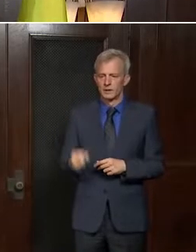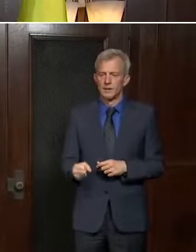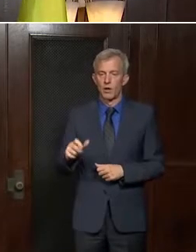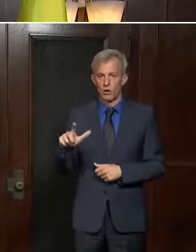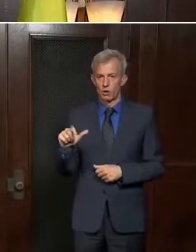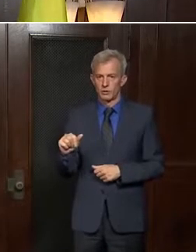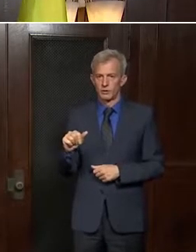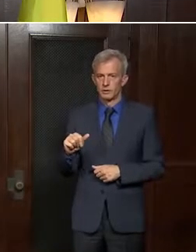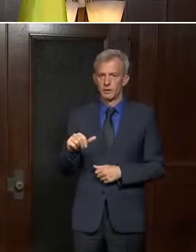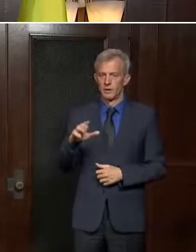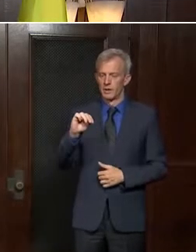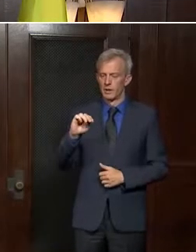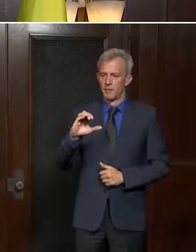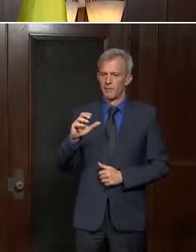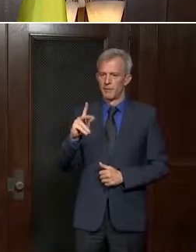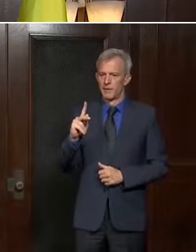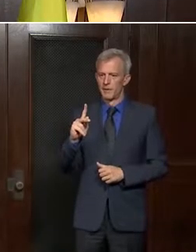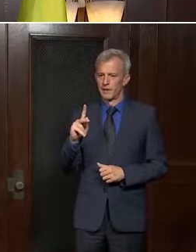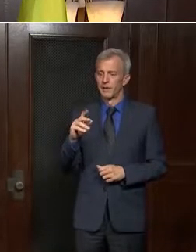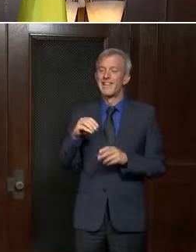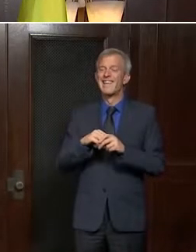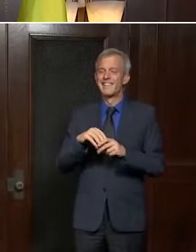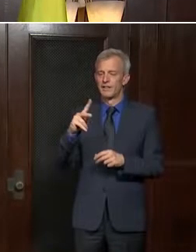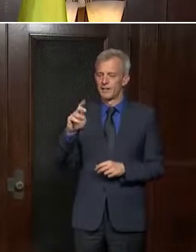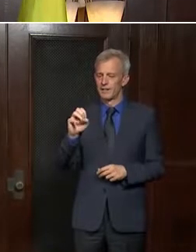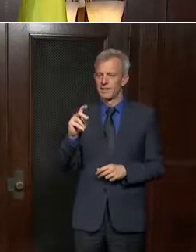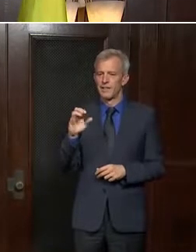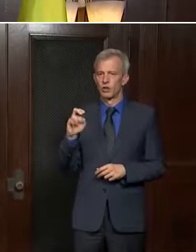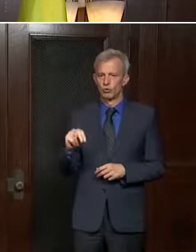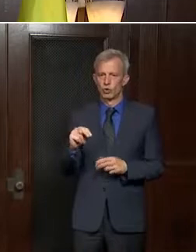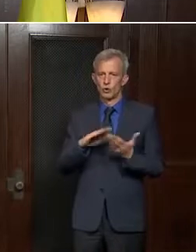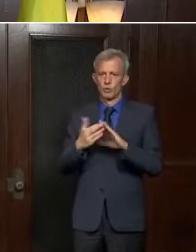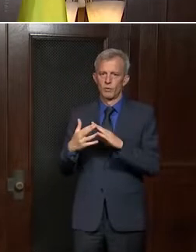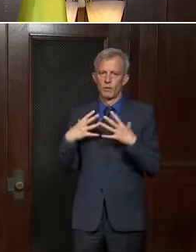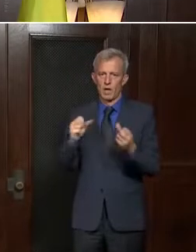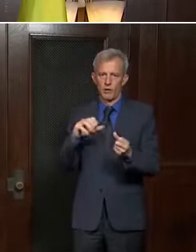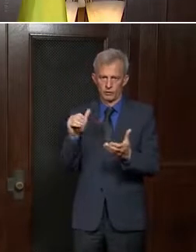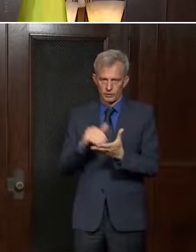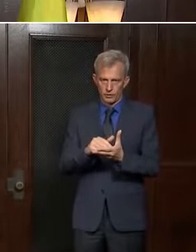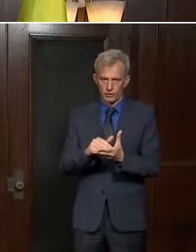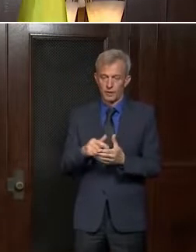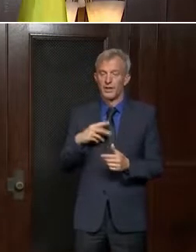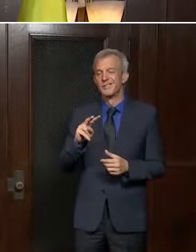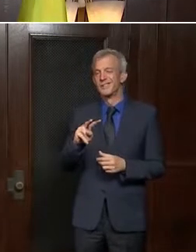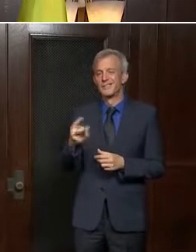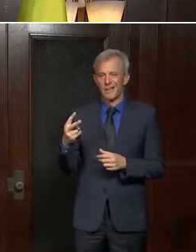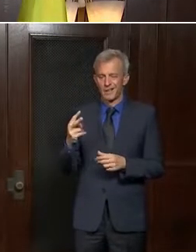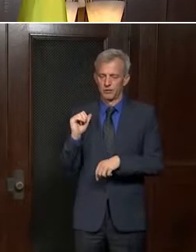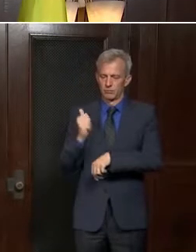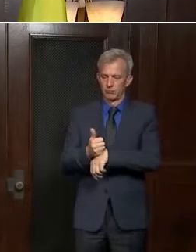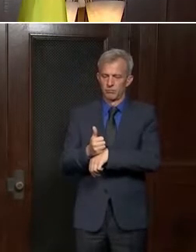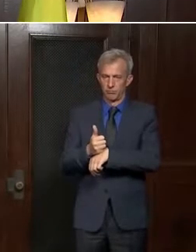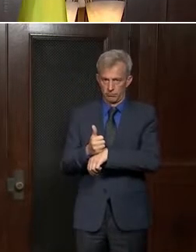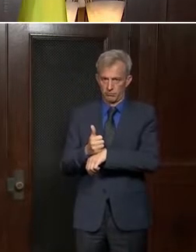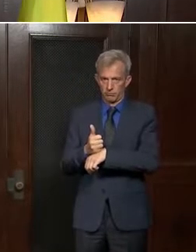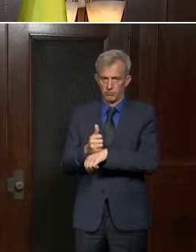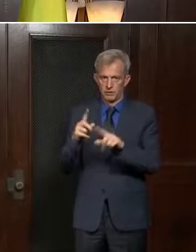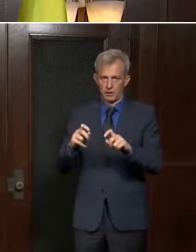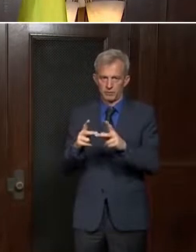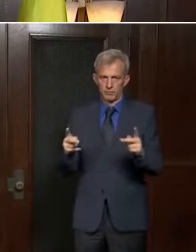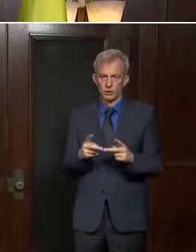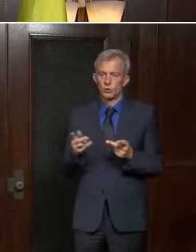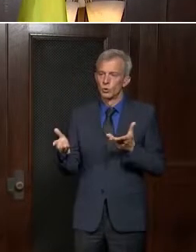Angeles in the Kedron Community Health Center. This is very important because it's the second move we've taken to serve